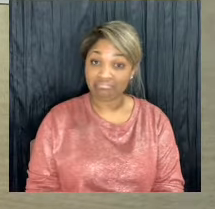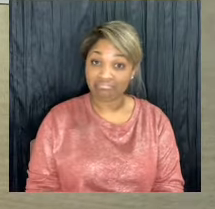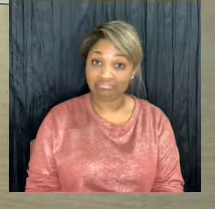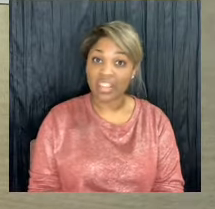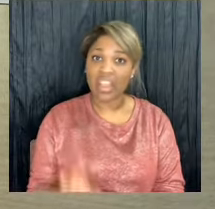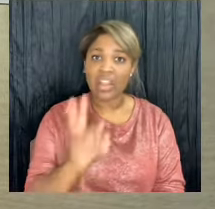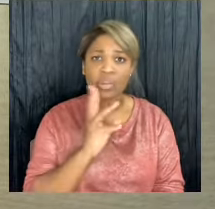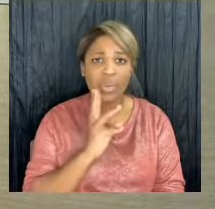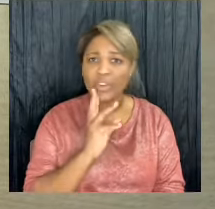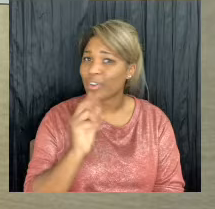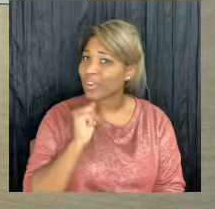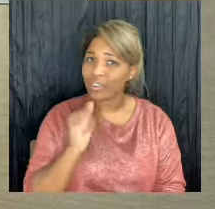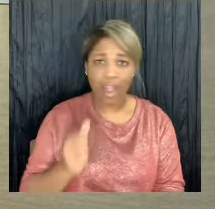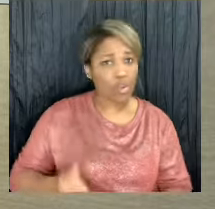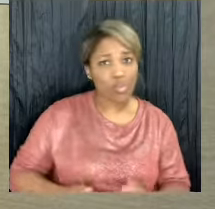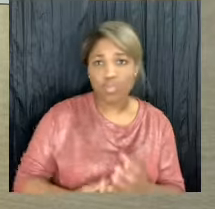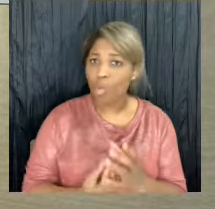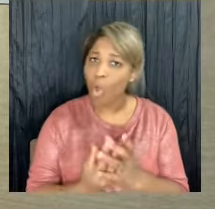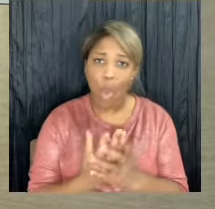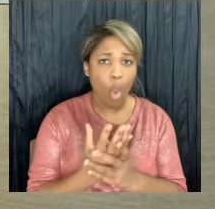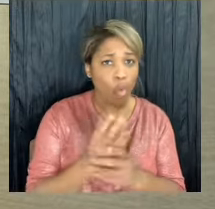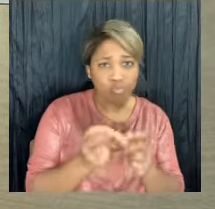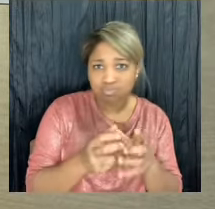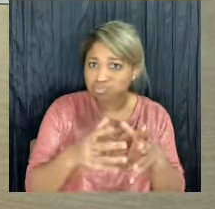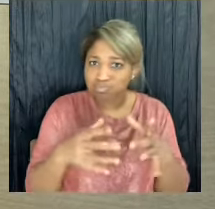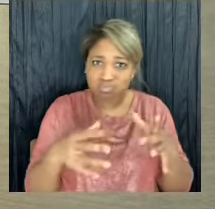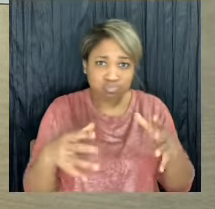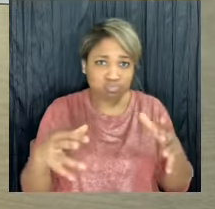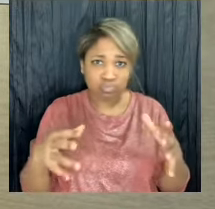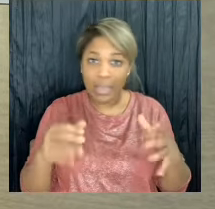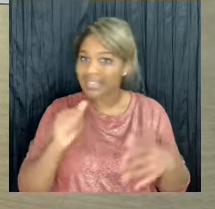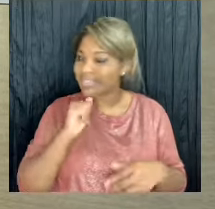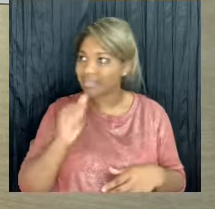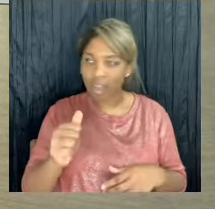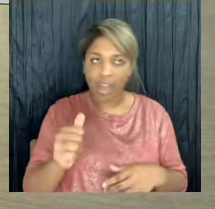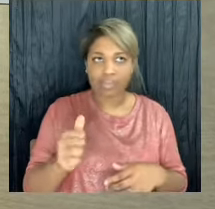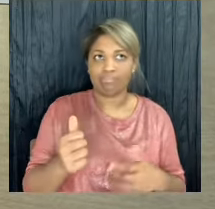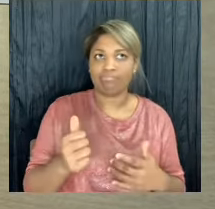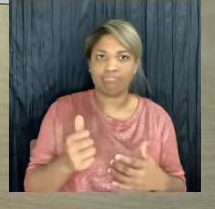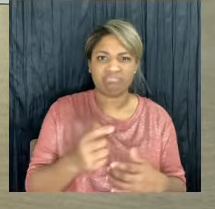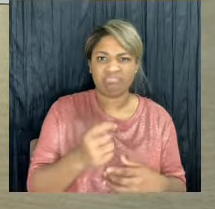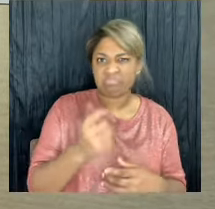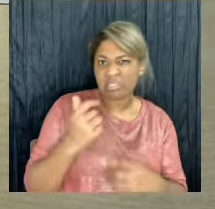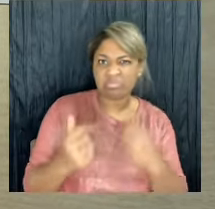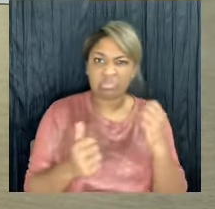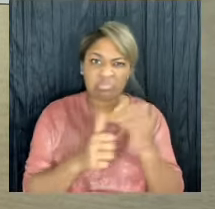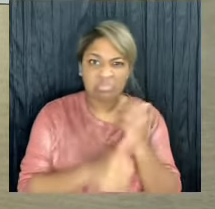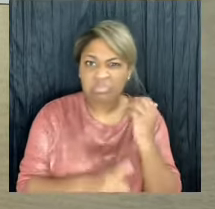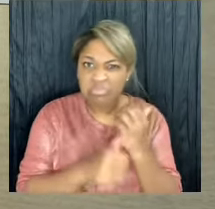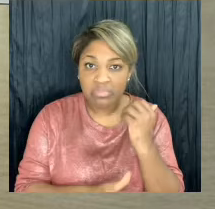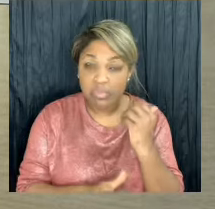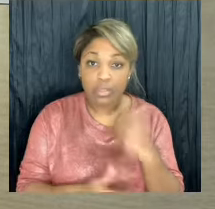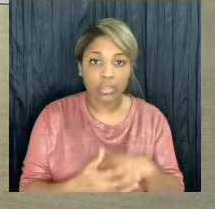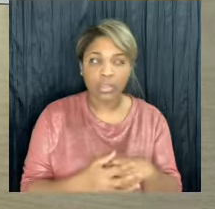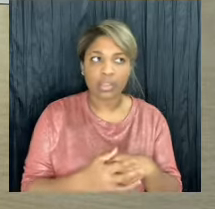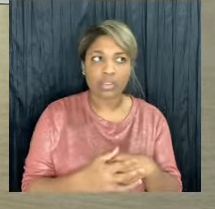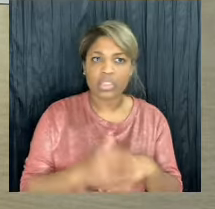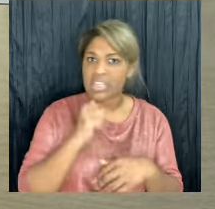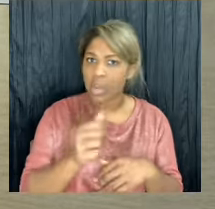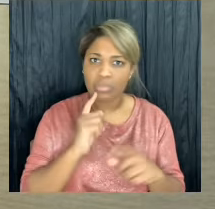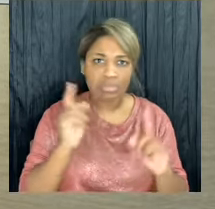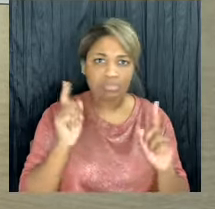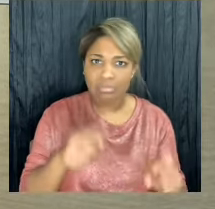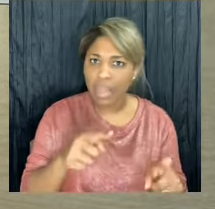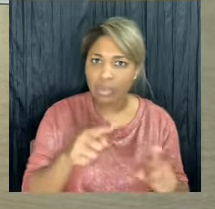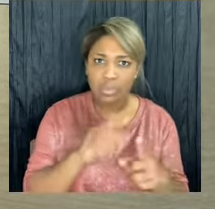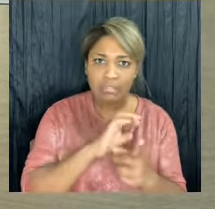Water does not grow and develop. Water does not get rid of waste. Water does not respond to the